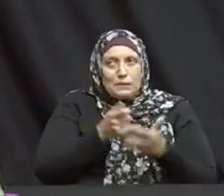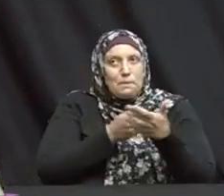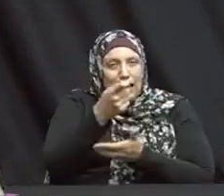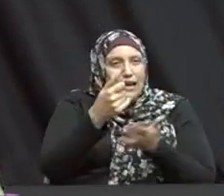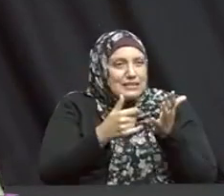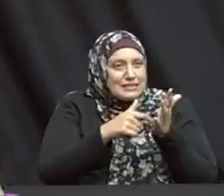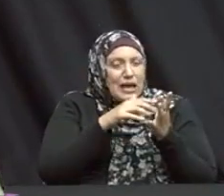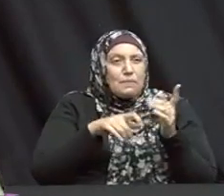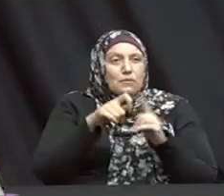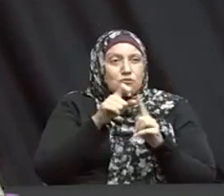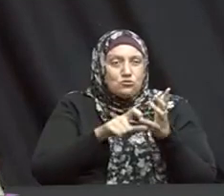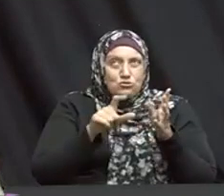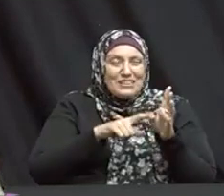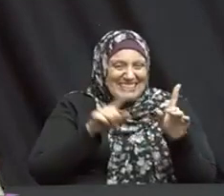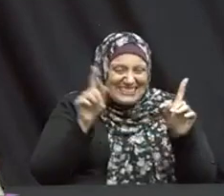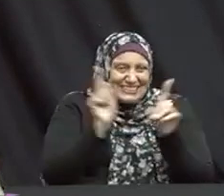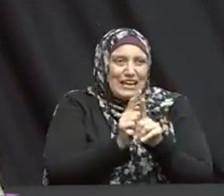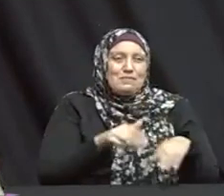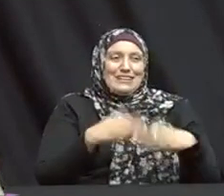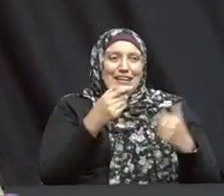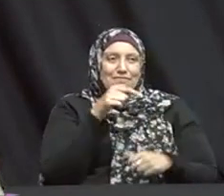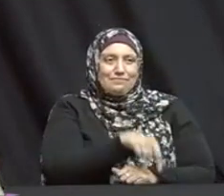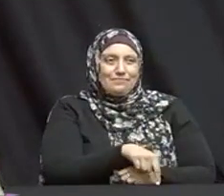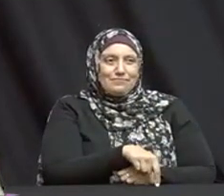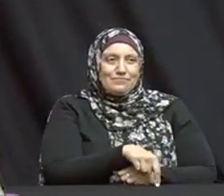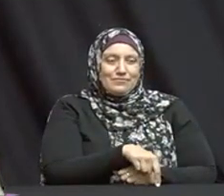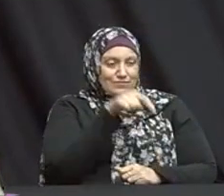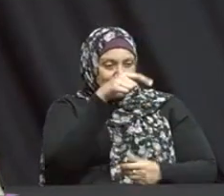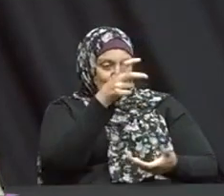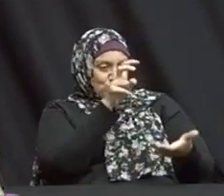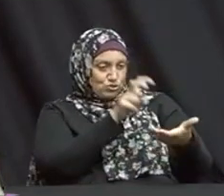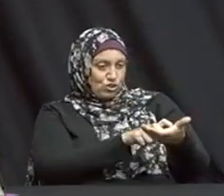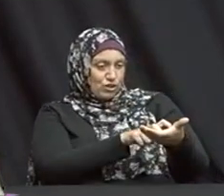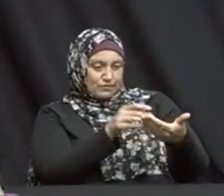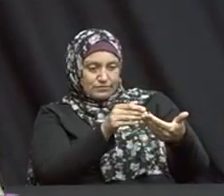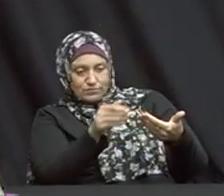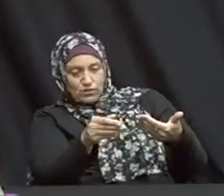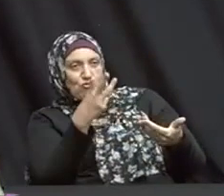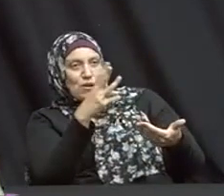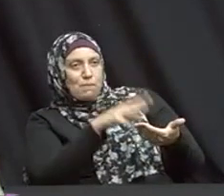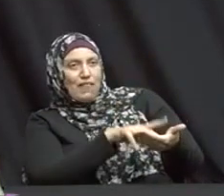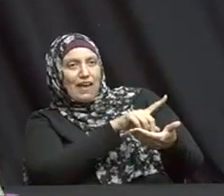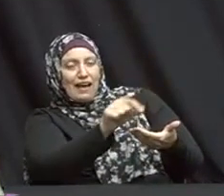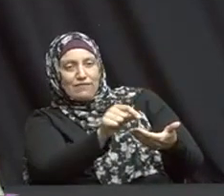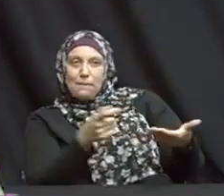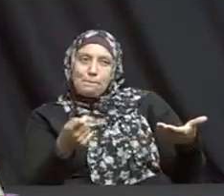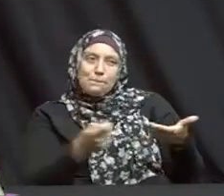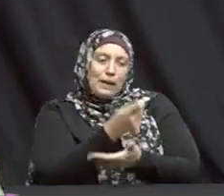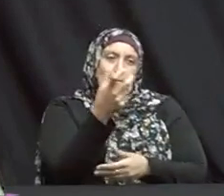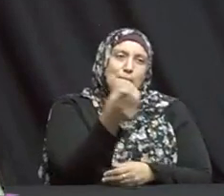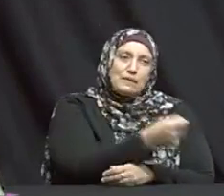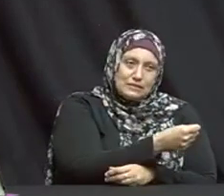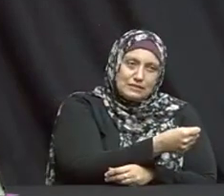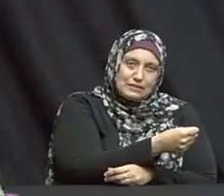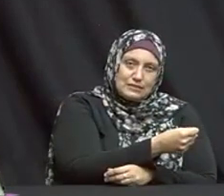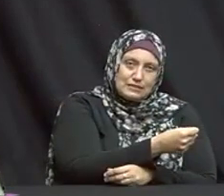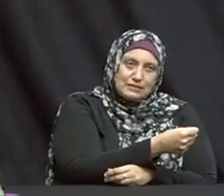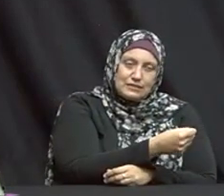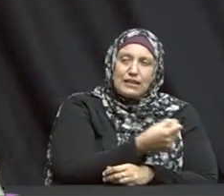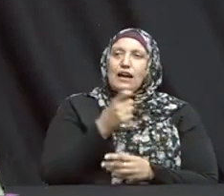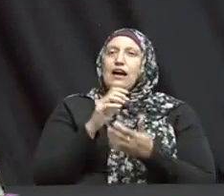that document 3 months after I sign it, or within 3 months after I sign it. Hajdani, from a tax point of view, you could probably